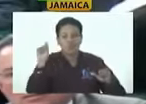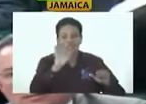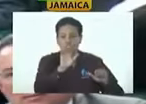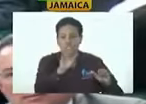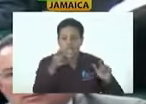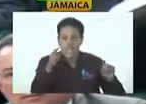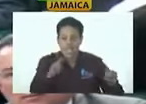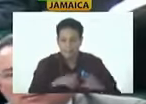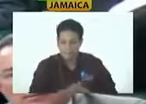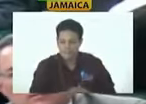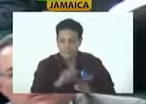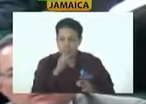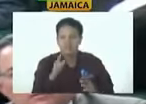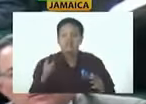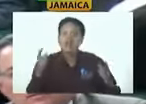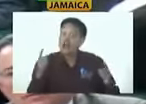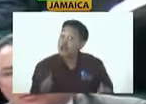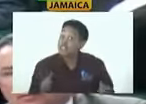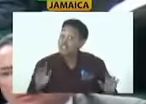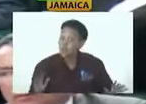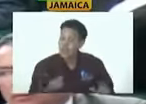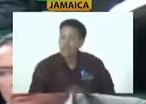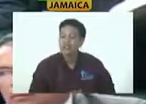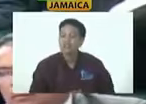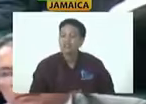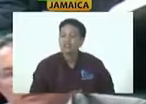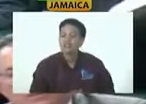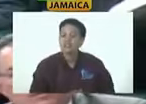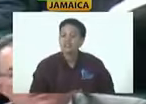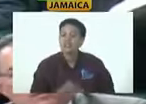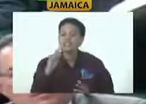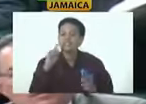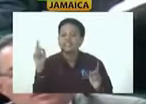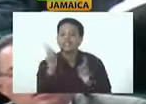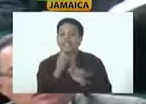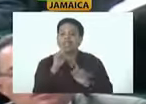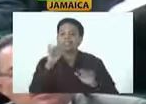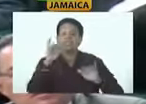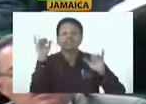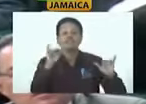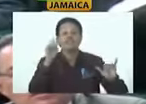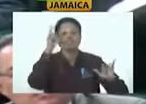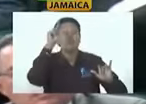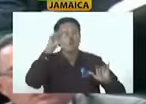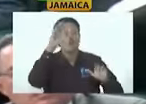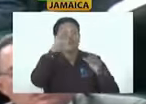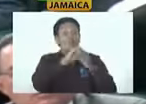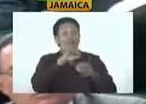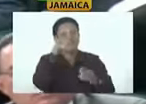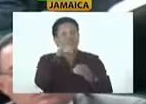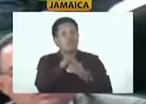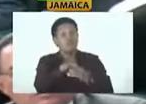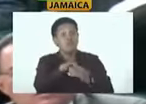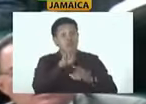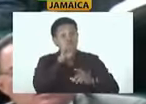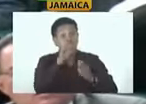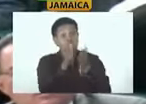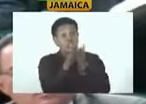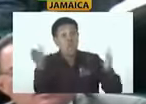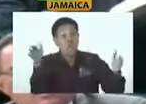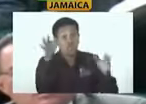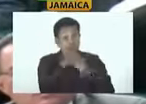2020. Consequently, the date fixed for the taking of the polls, that is the